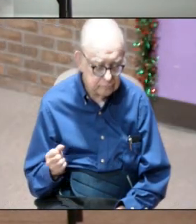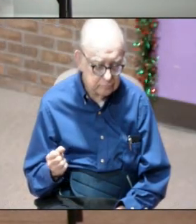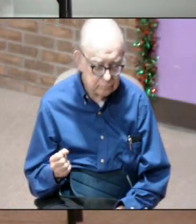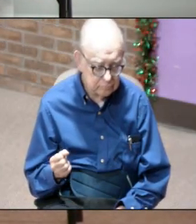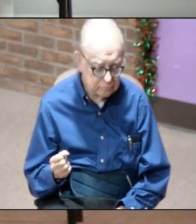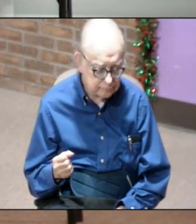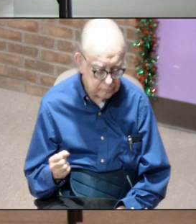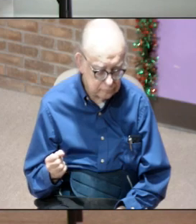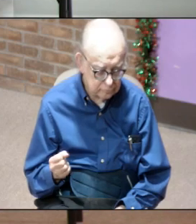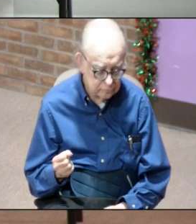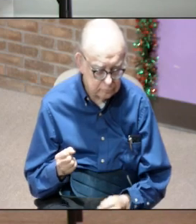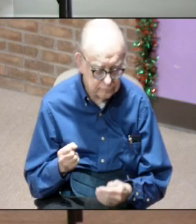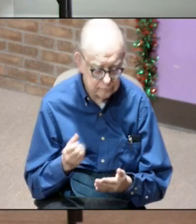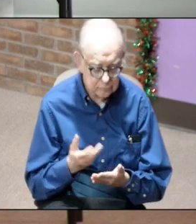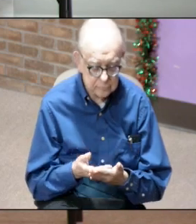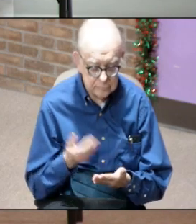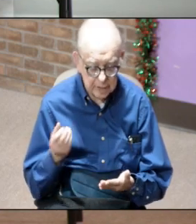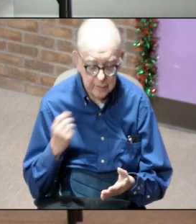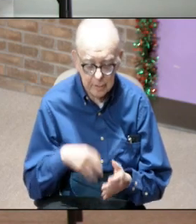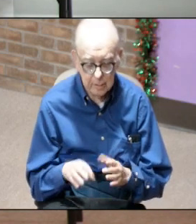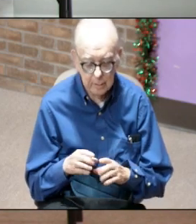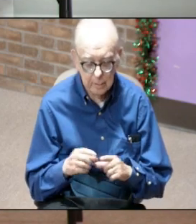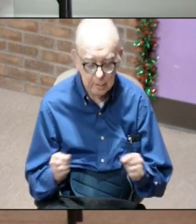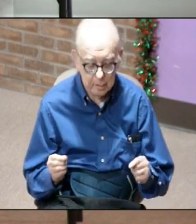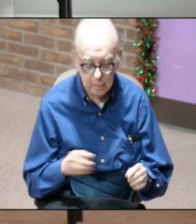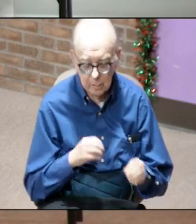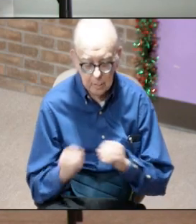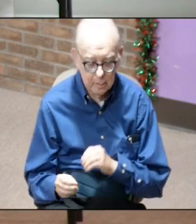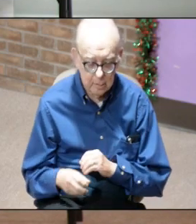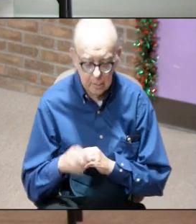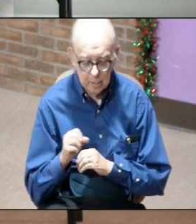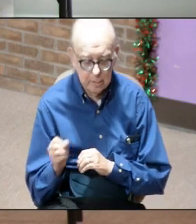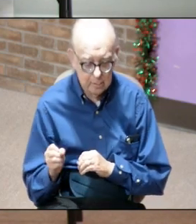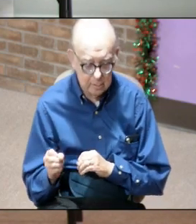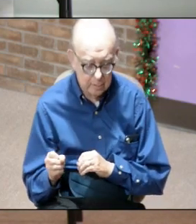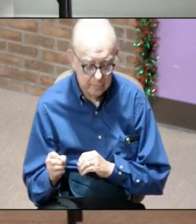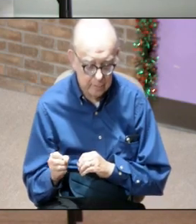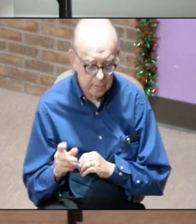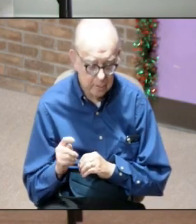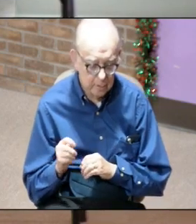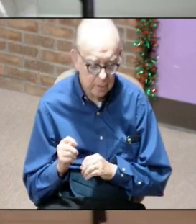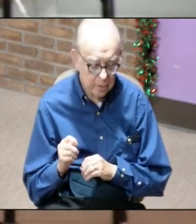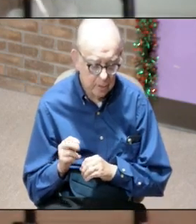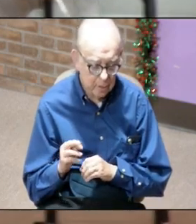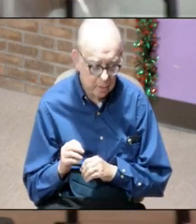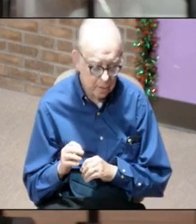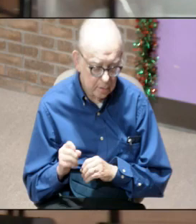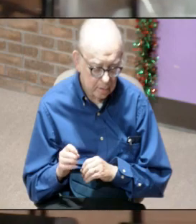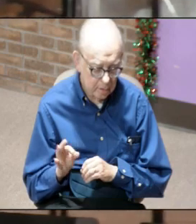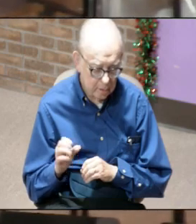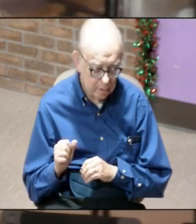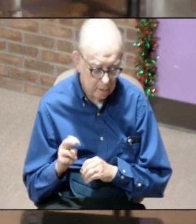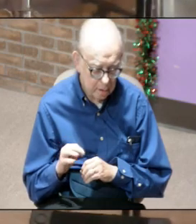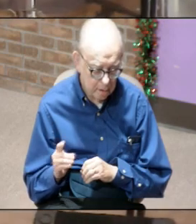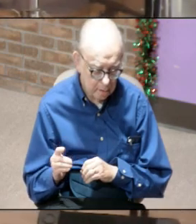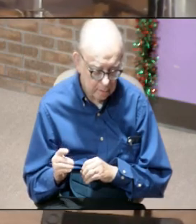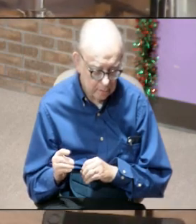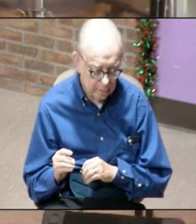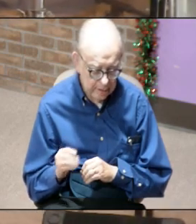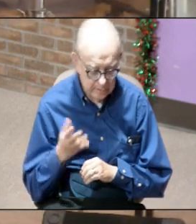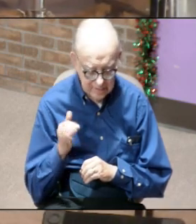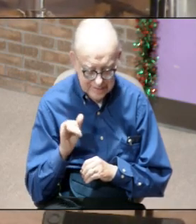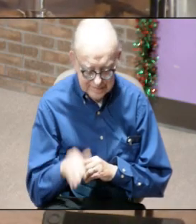We're going to take your money out of your check and we're going to put it in a Social Security trust fund. It was sat in that